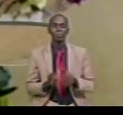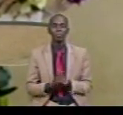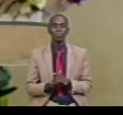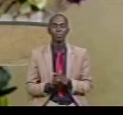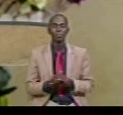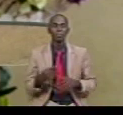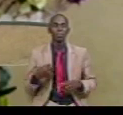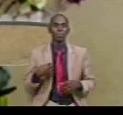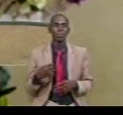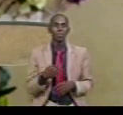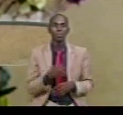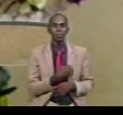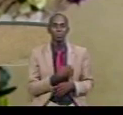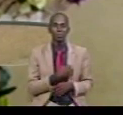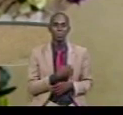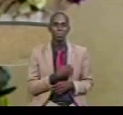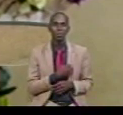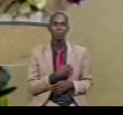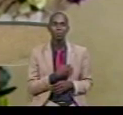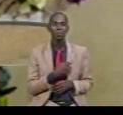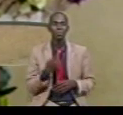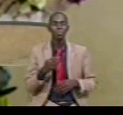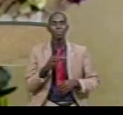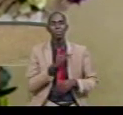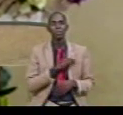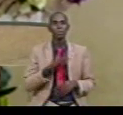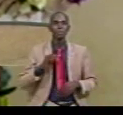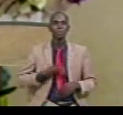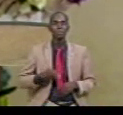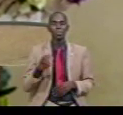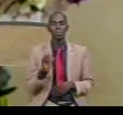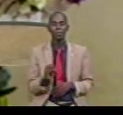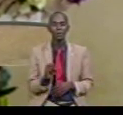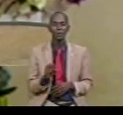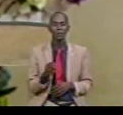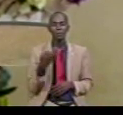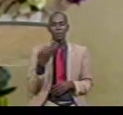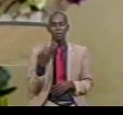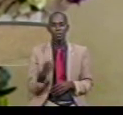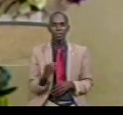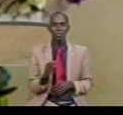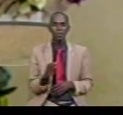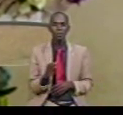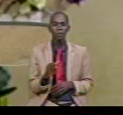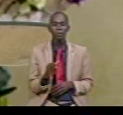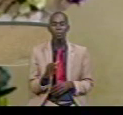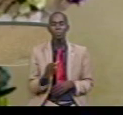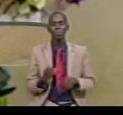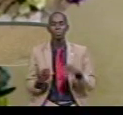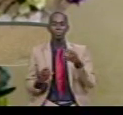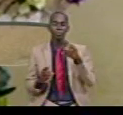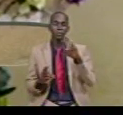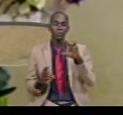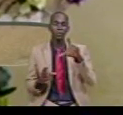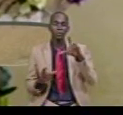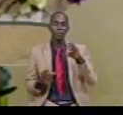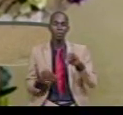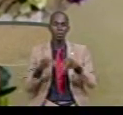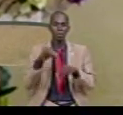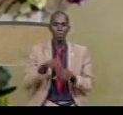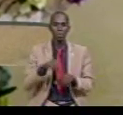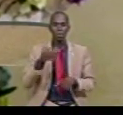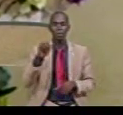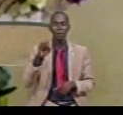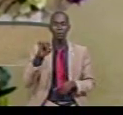We, the members of the D.Life Life family in Asia,